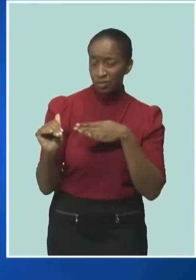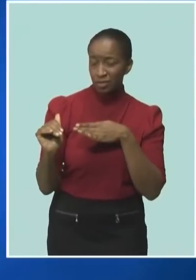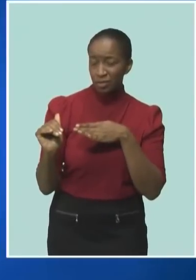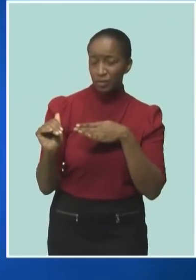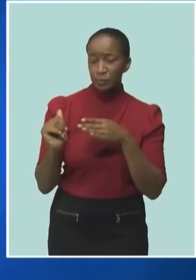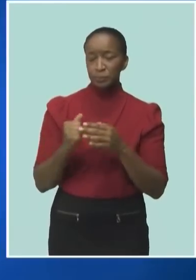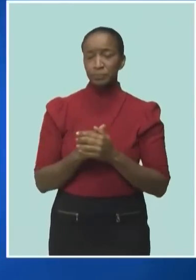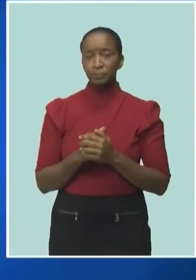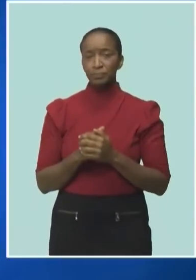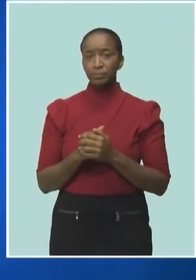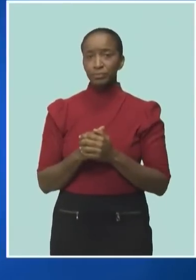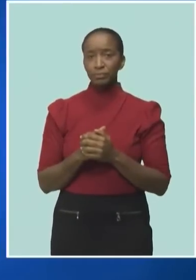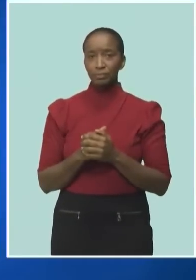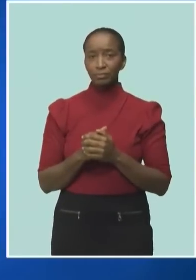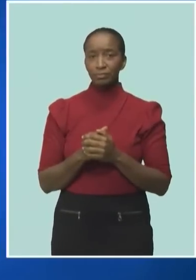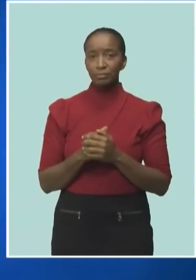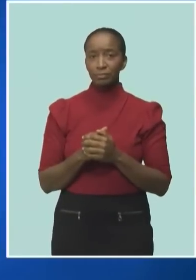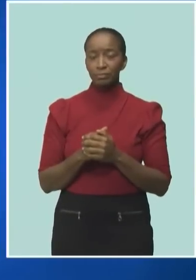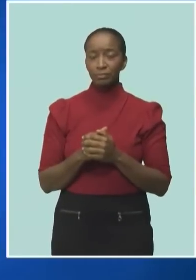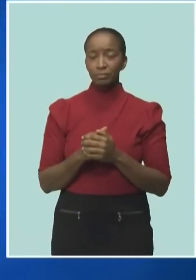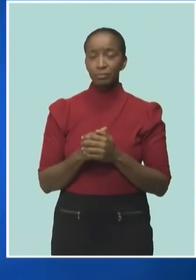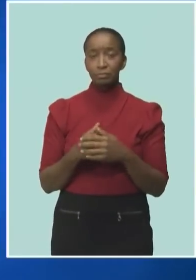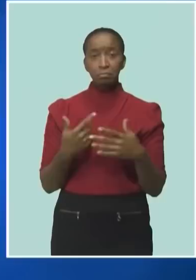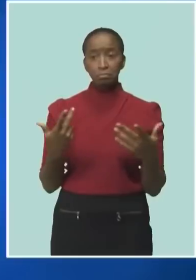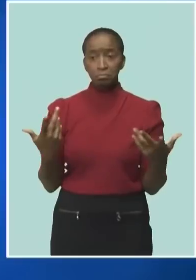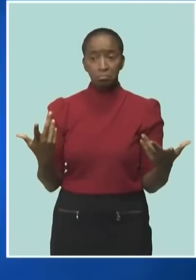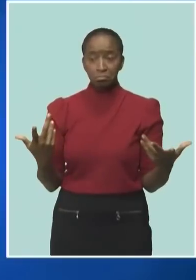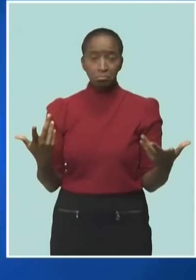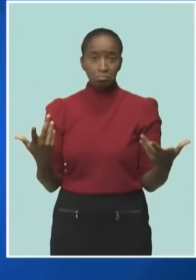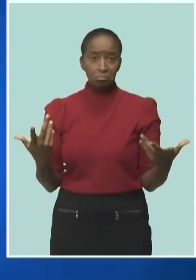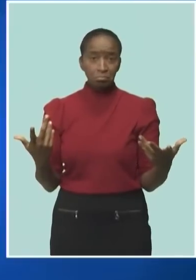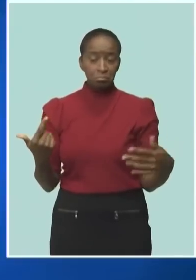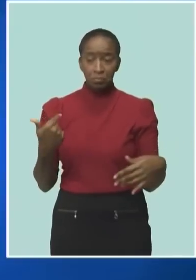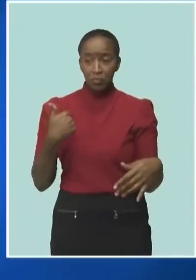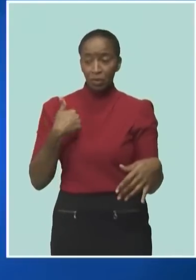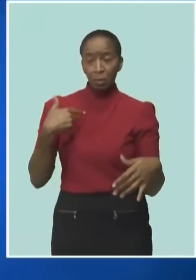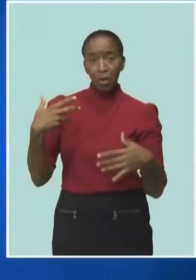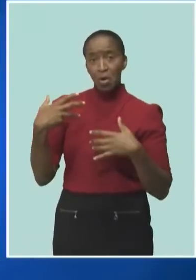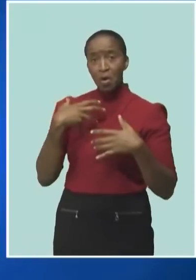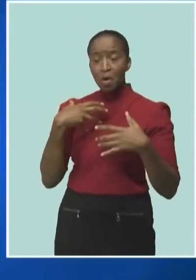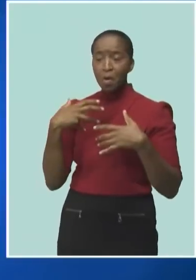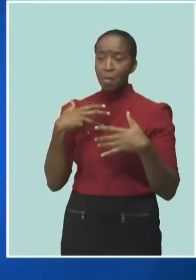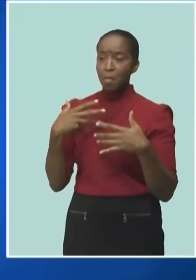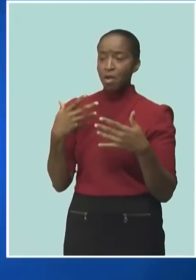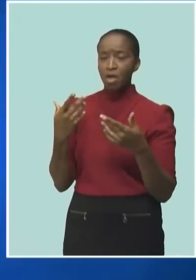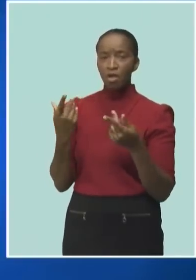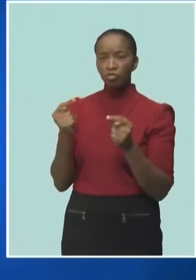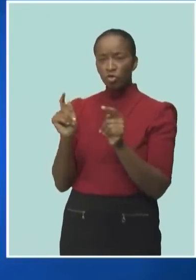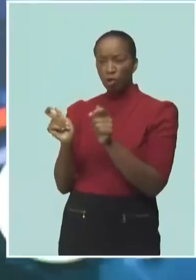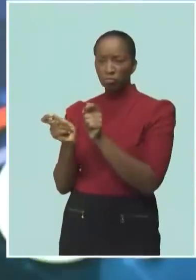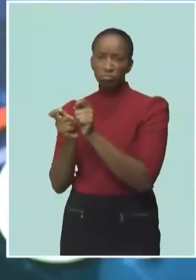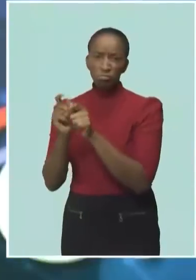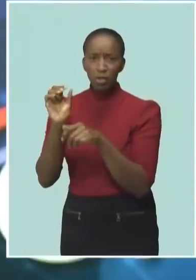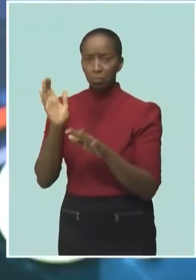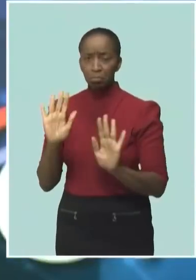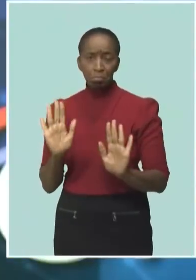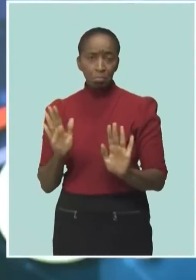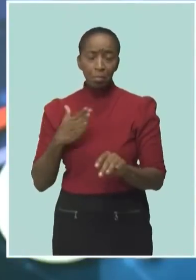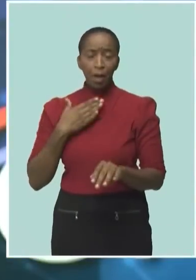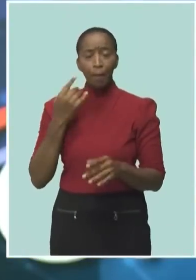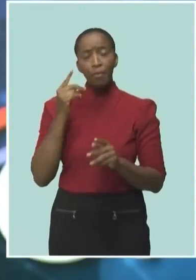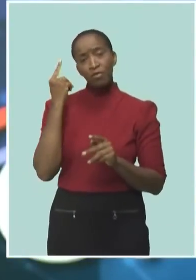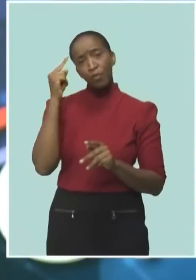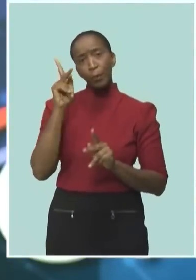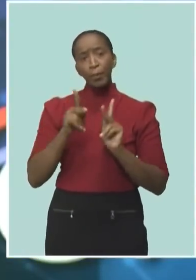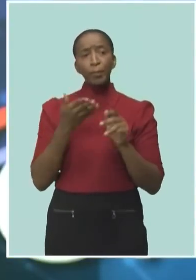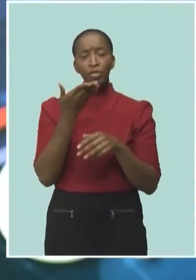that. I think there's everything right with saying that we are happy for the people in the Bay Garden and Oystins. Well,